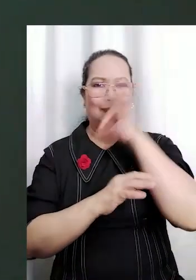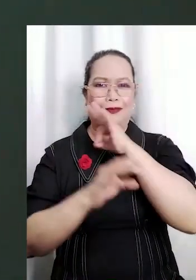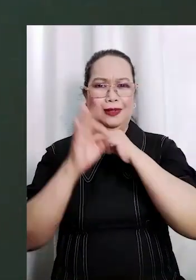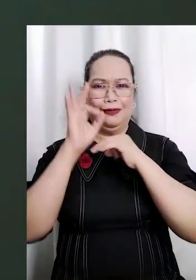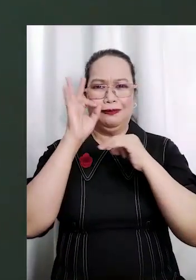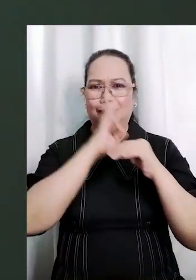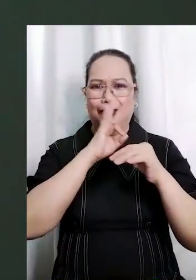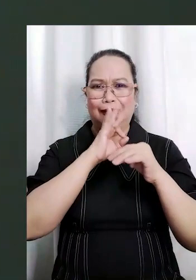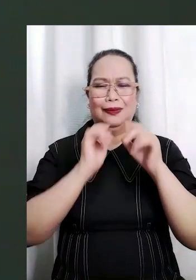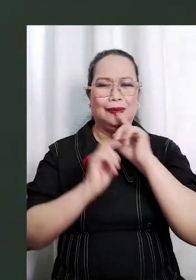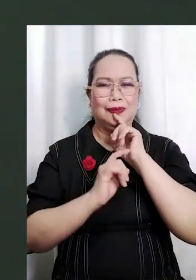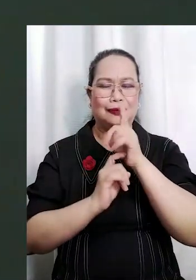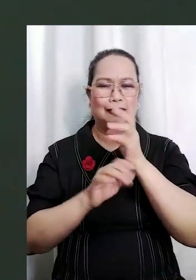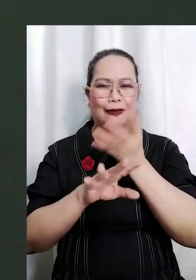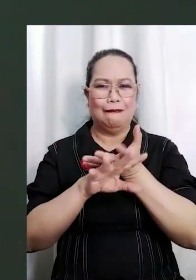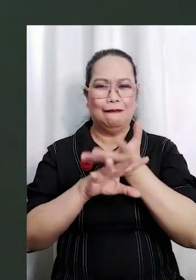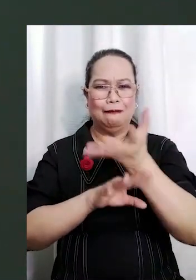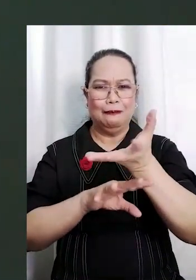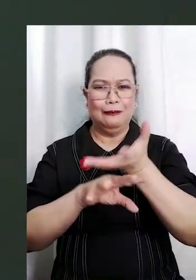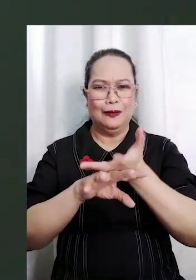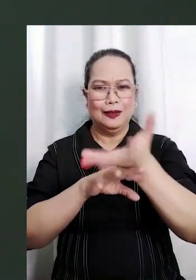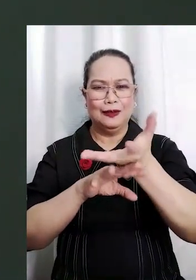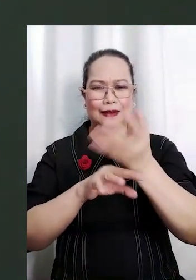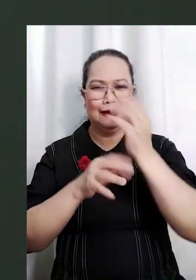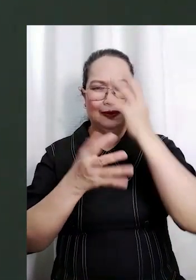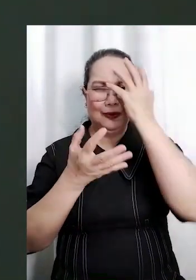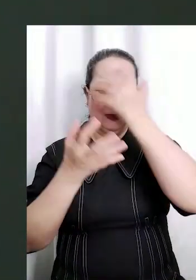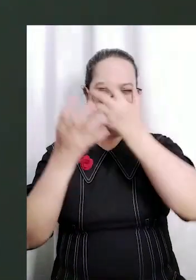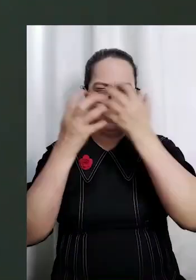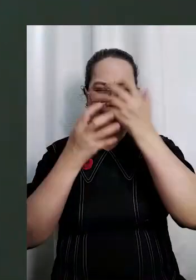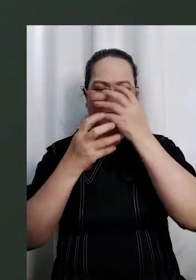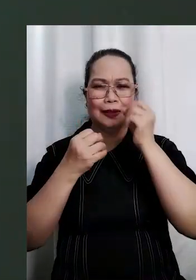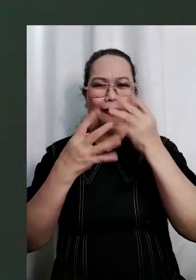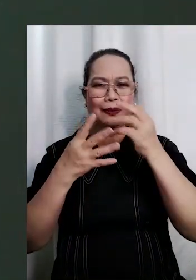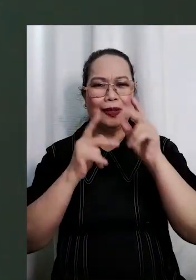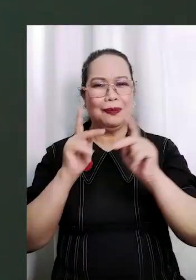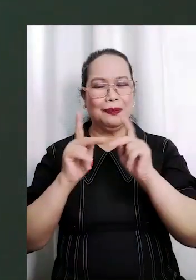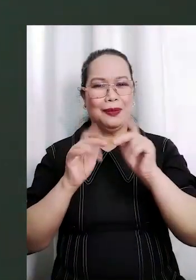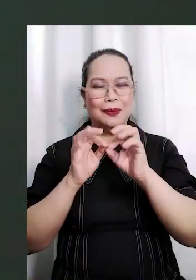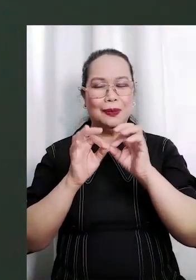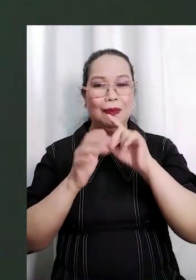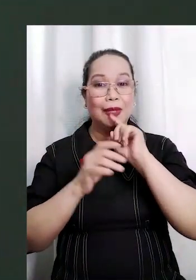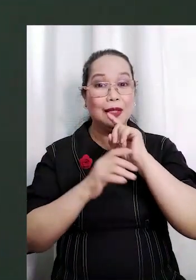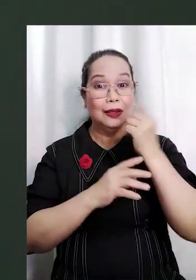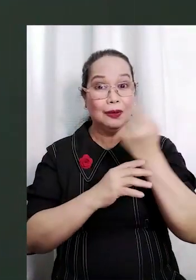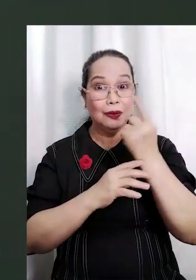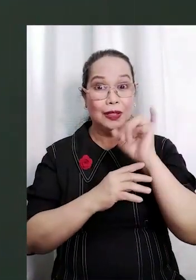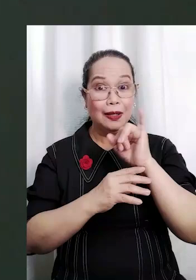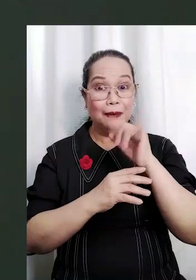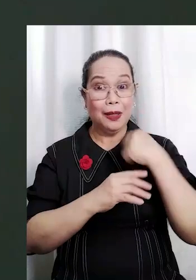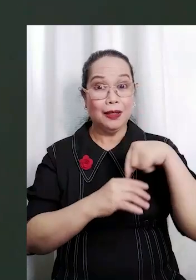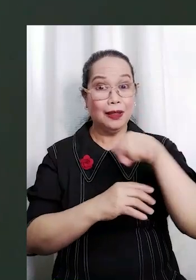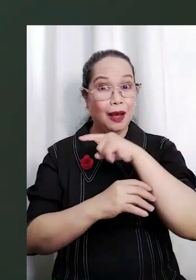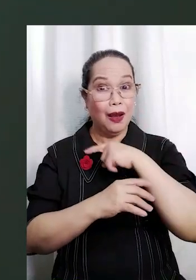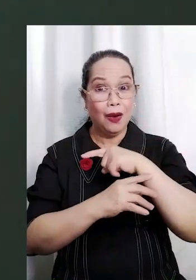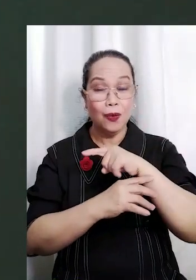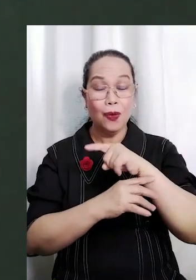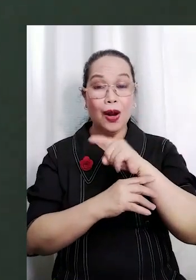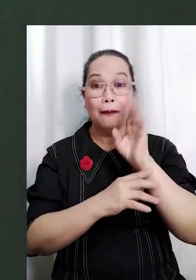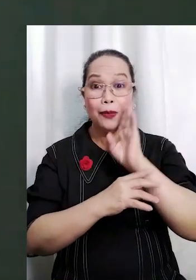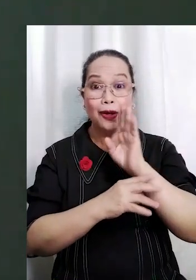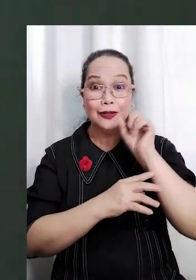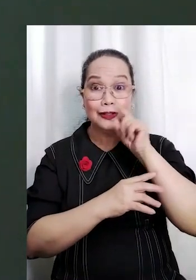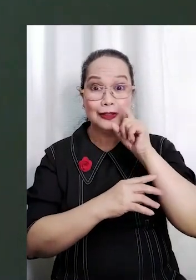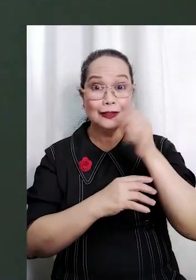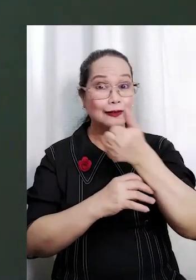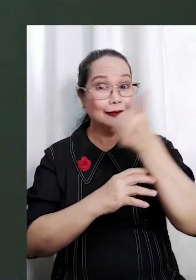ang kaisipan ng marami nating mga kapatid at marami nating mga kababayan at hindi lamang po rito, pati mga kamag-anak natin sa